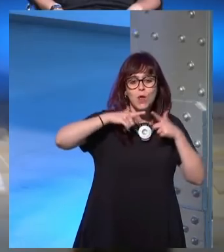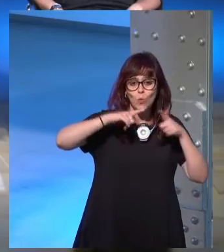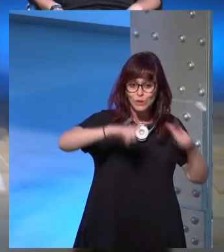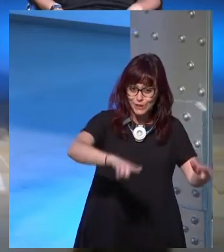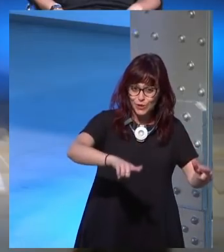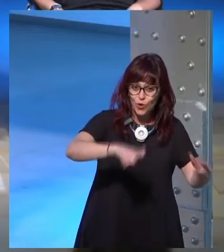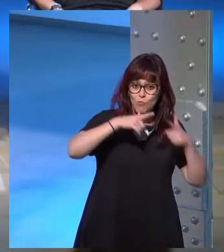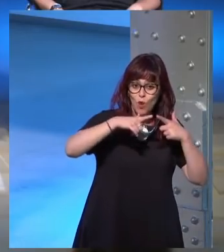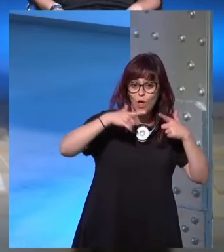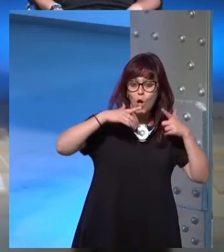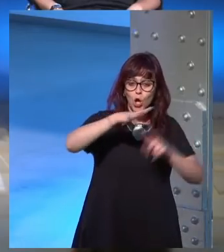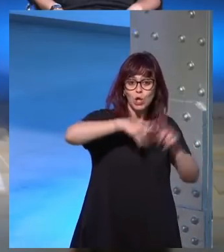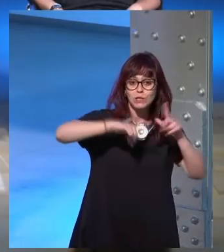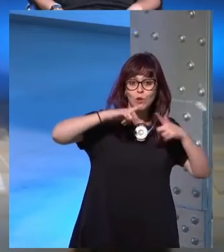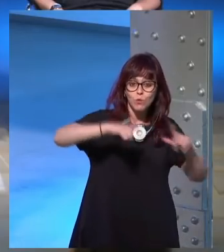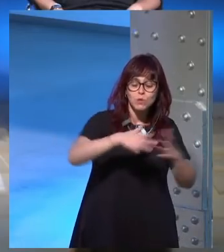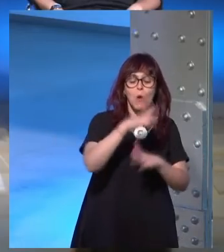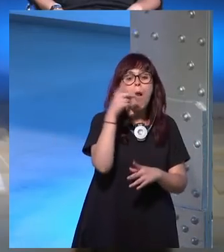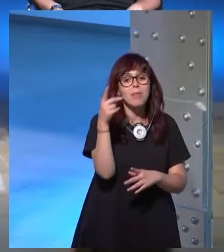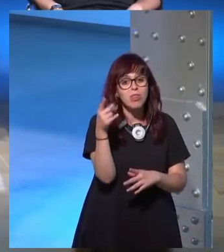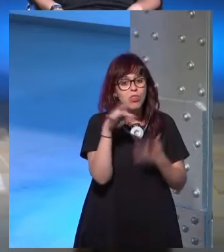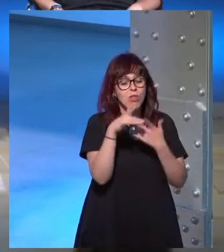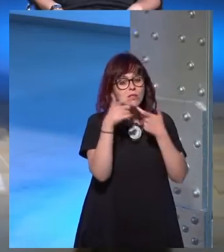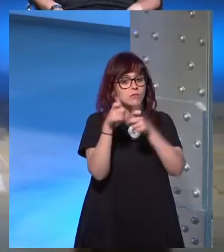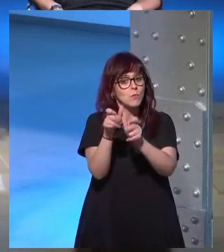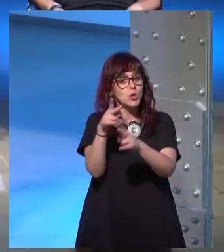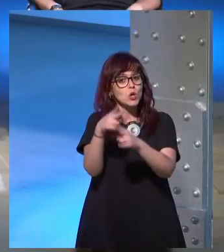and extrapolate from there.